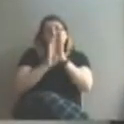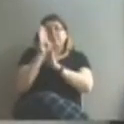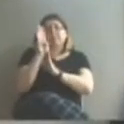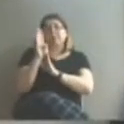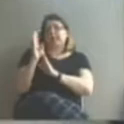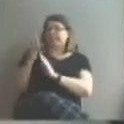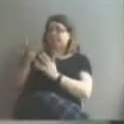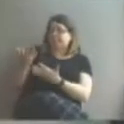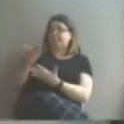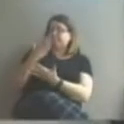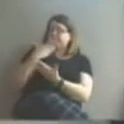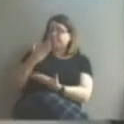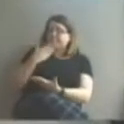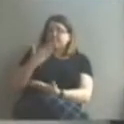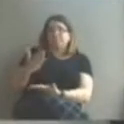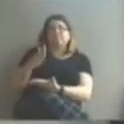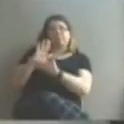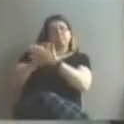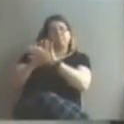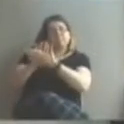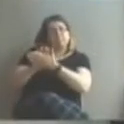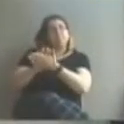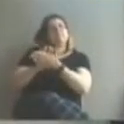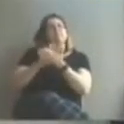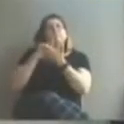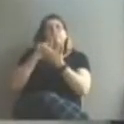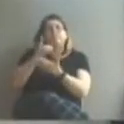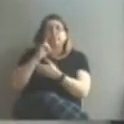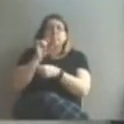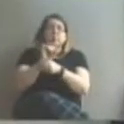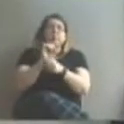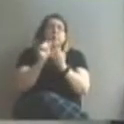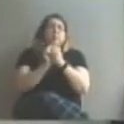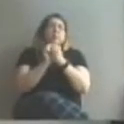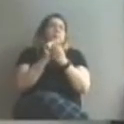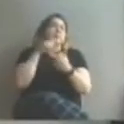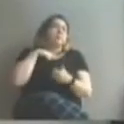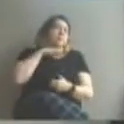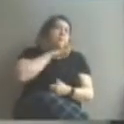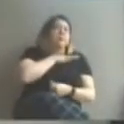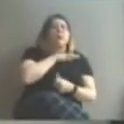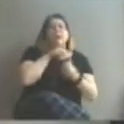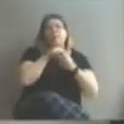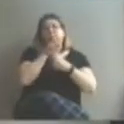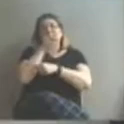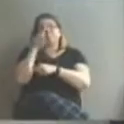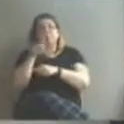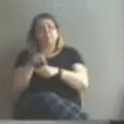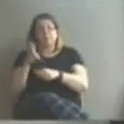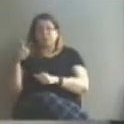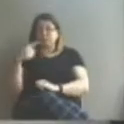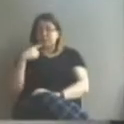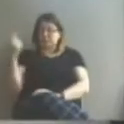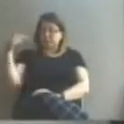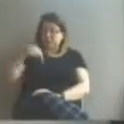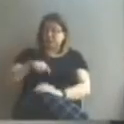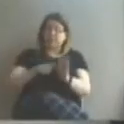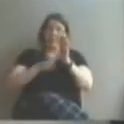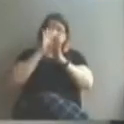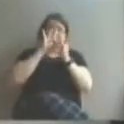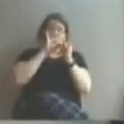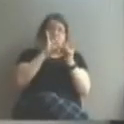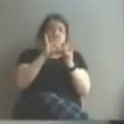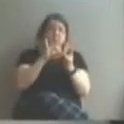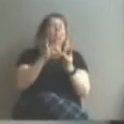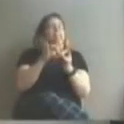I commend you, and I commend you for working with staff. I commend you for working with principals. When you said you came here to develop